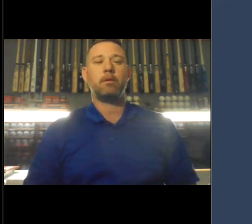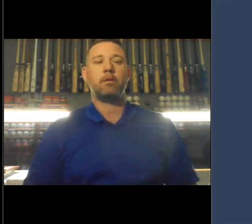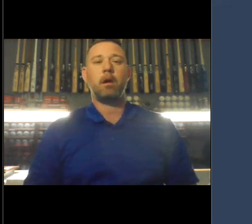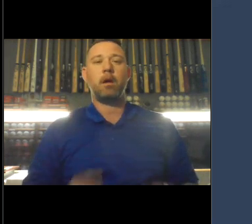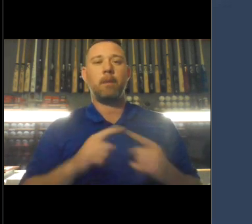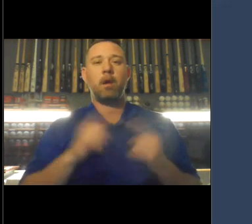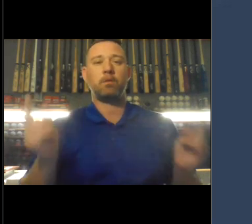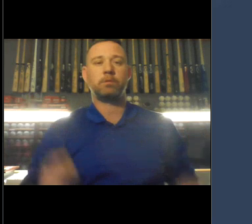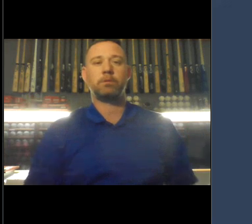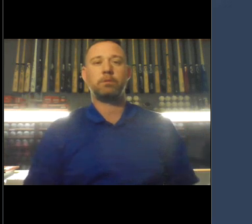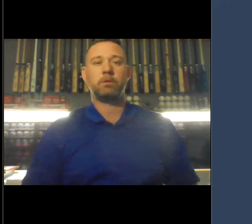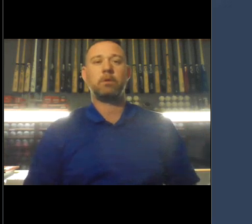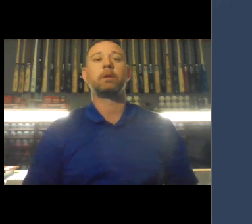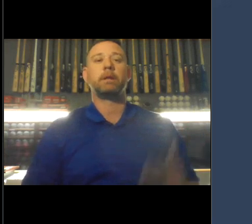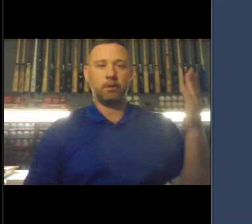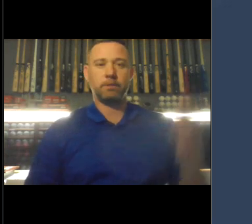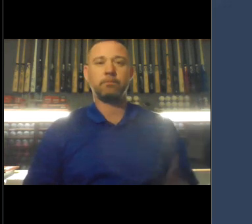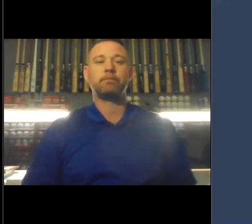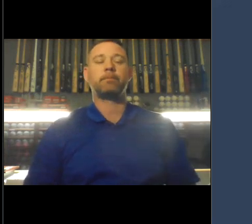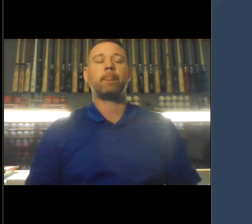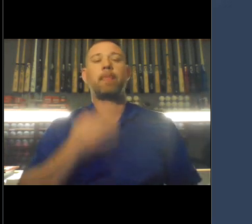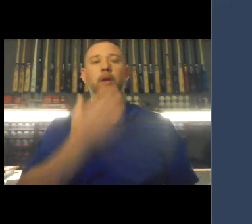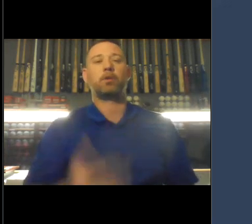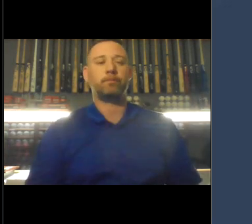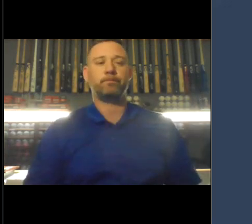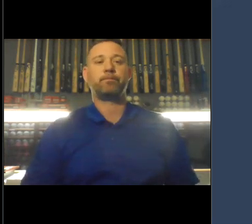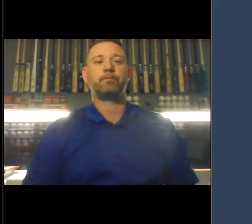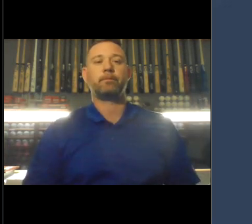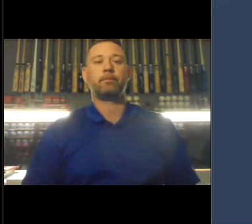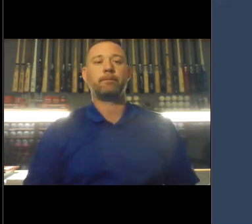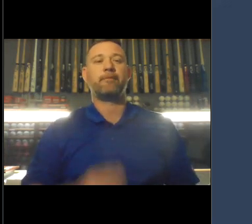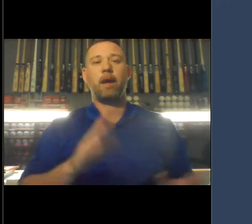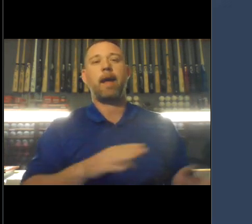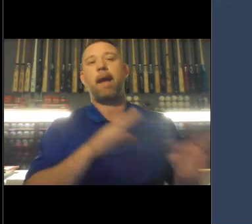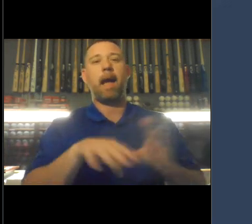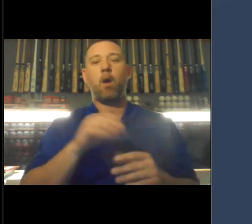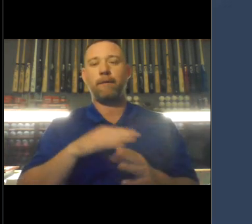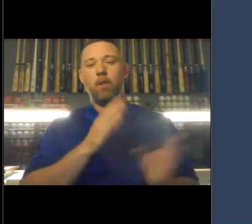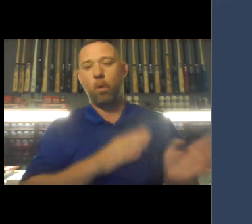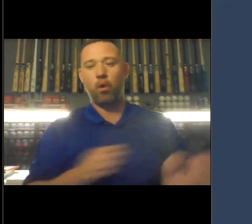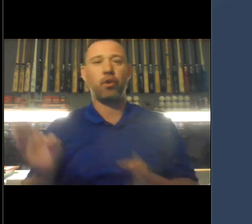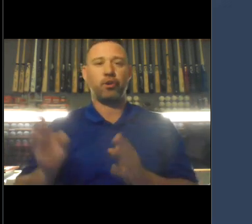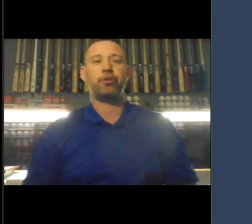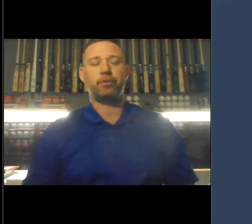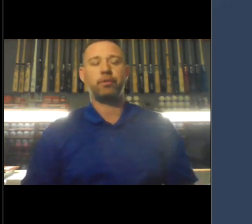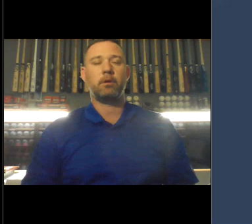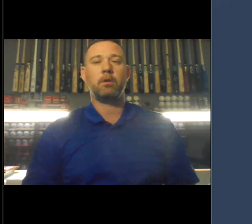Opposed? Aye. Motion carries. Thank you so much for letting us go out of order.